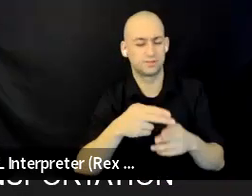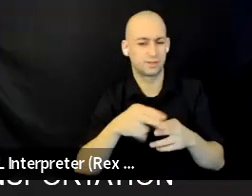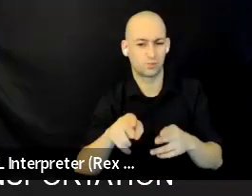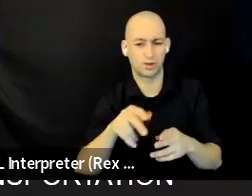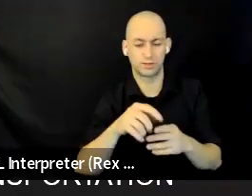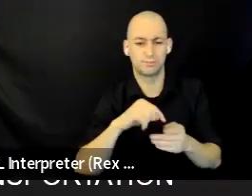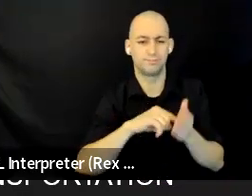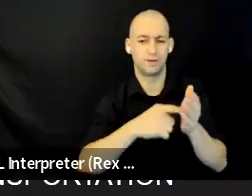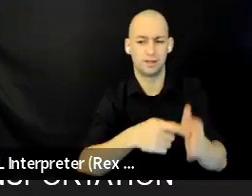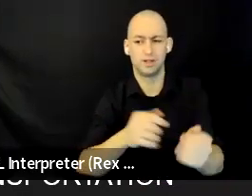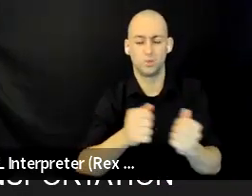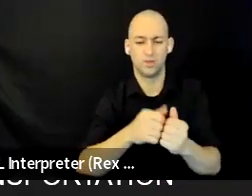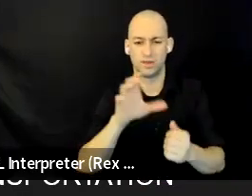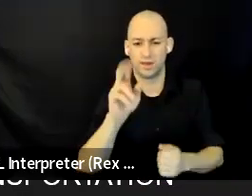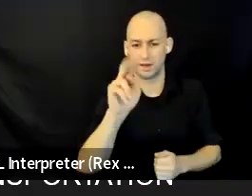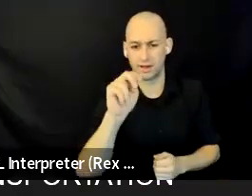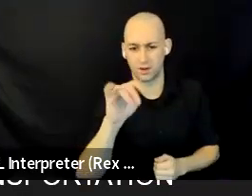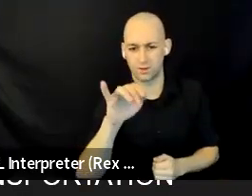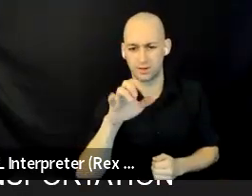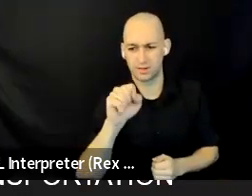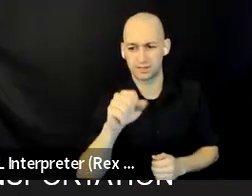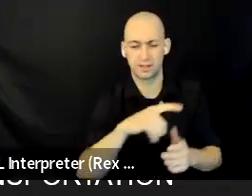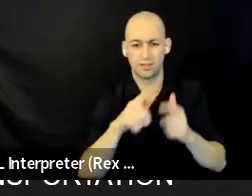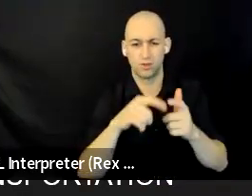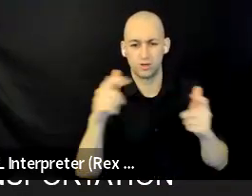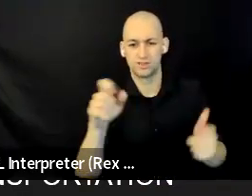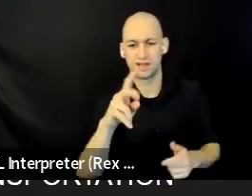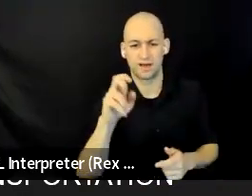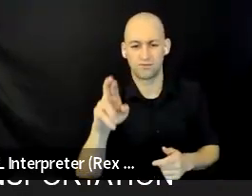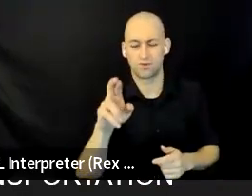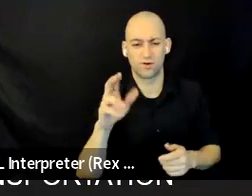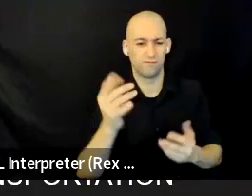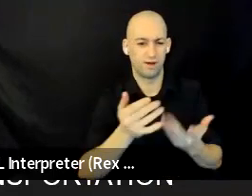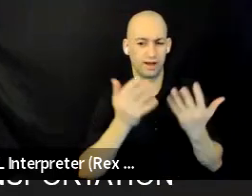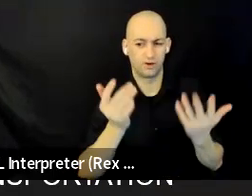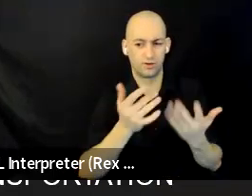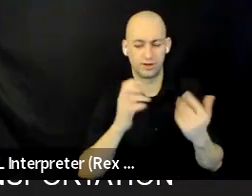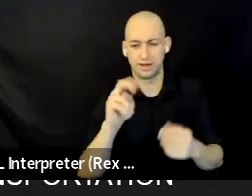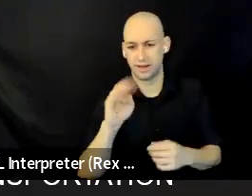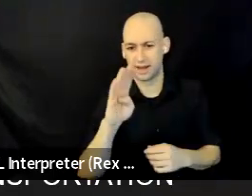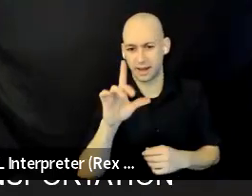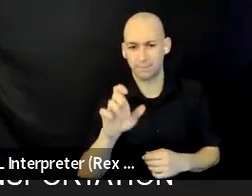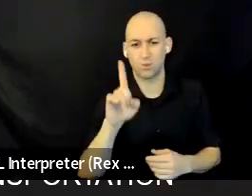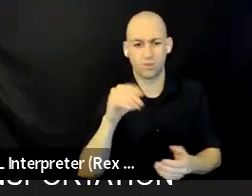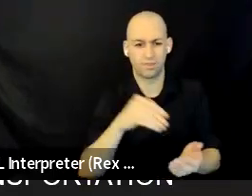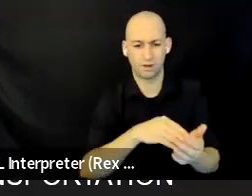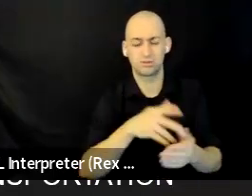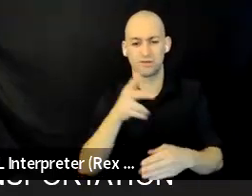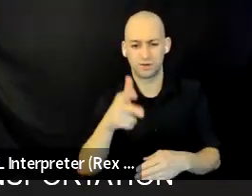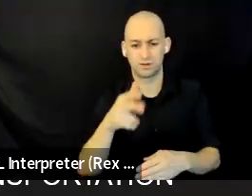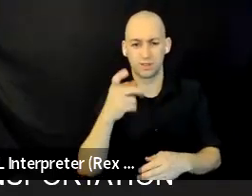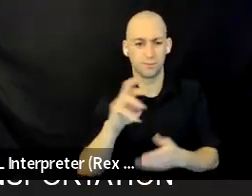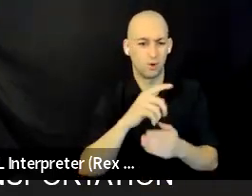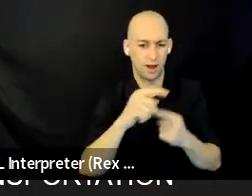the county's largest ever Caldor fire in 2021, enabled an additional 1,000 vehicles per hour to evacuate from